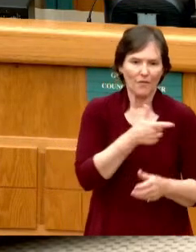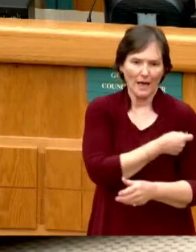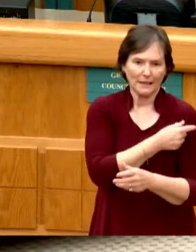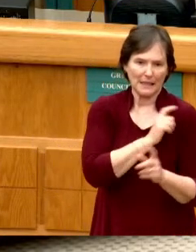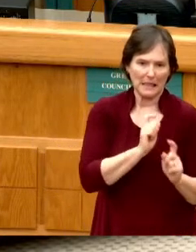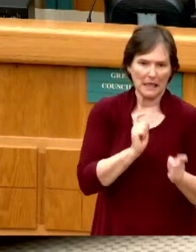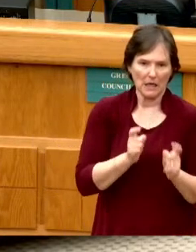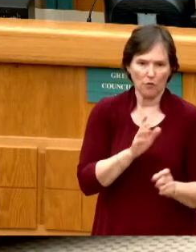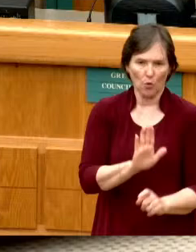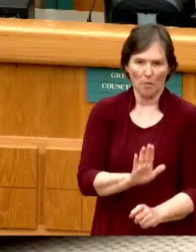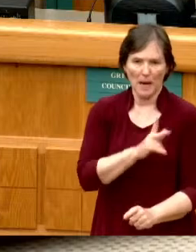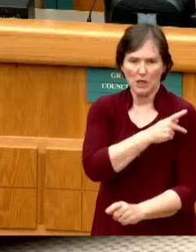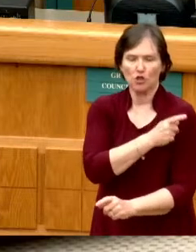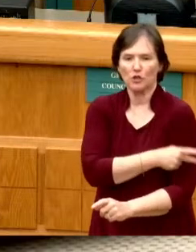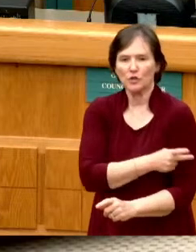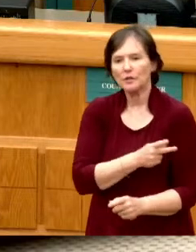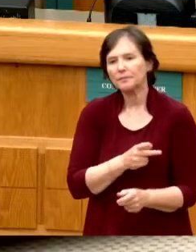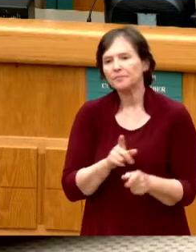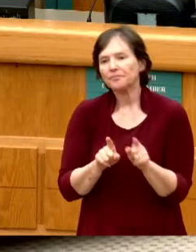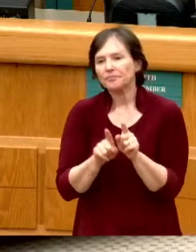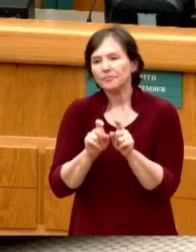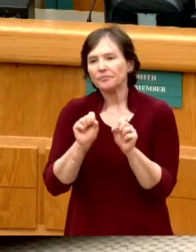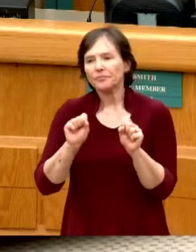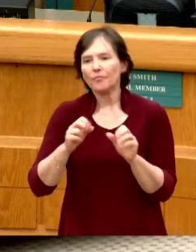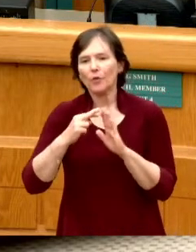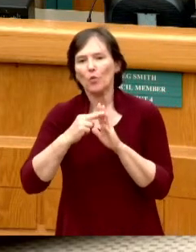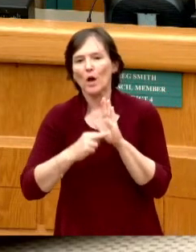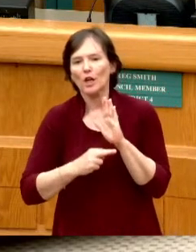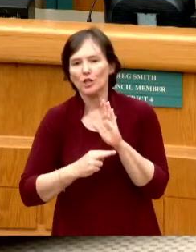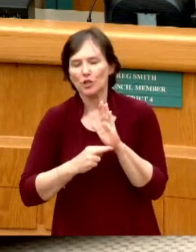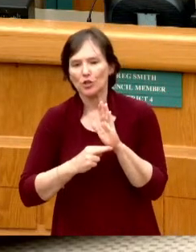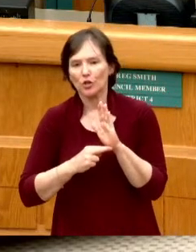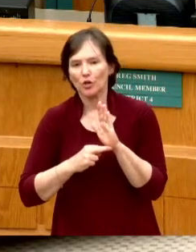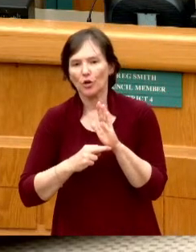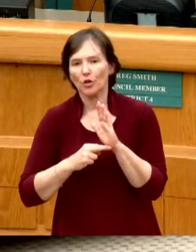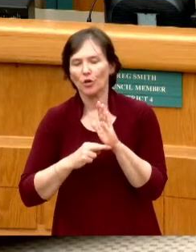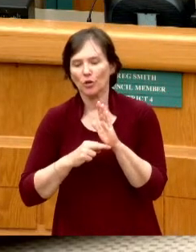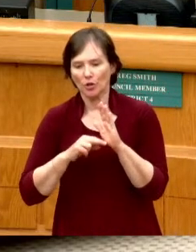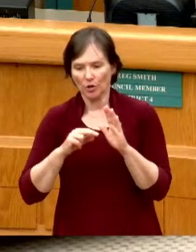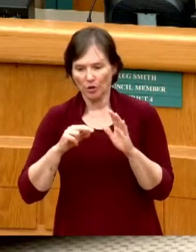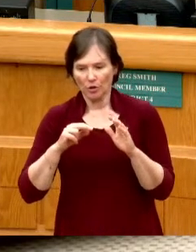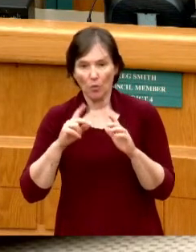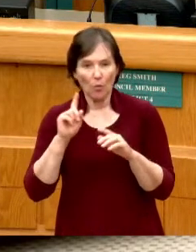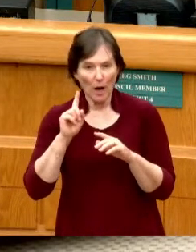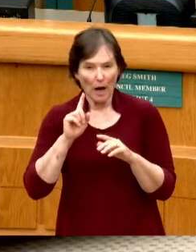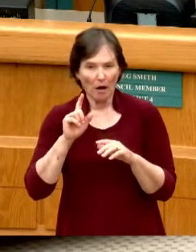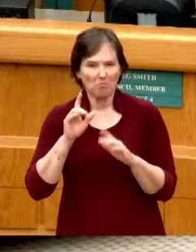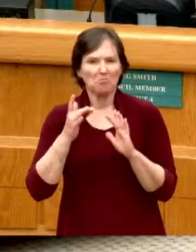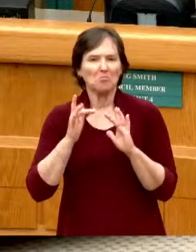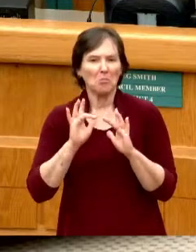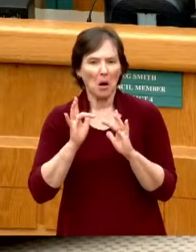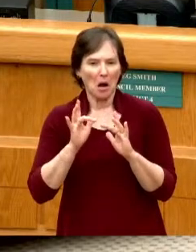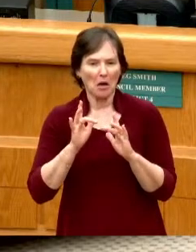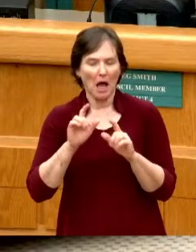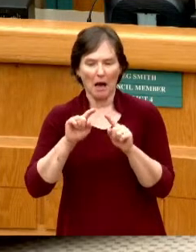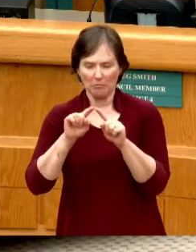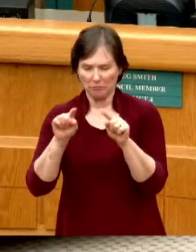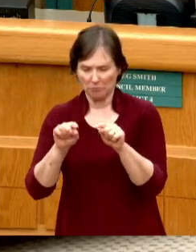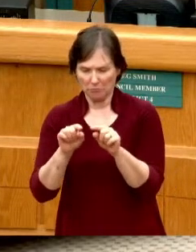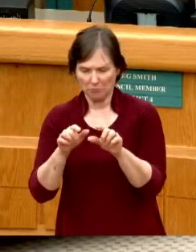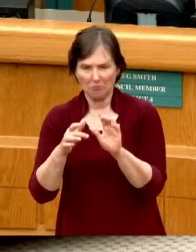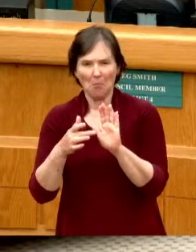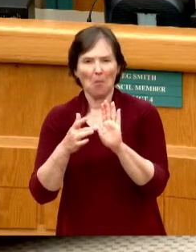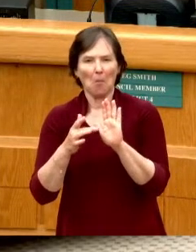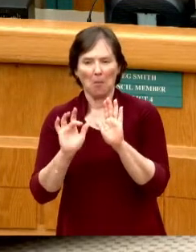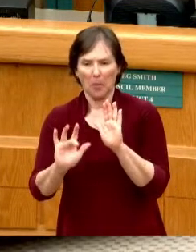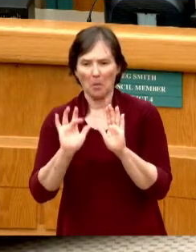/coronavirus, and you can sign up under the COVID-19 How to Become a Provider. As we continue to